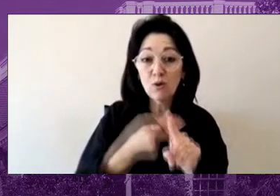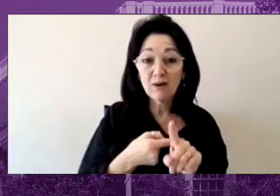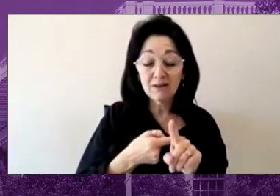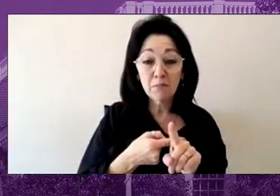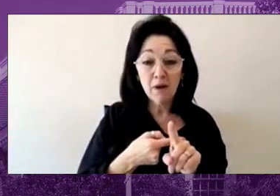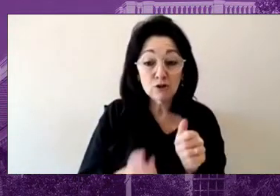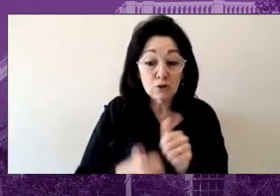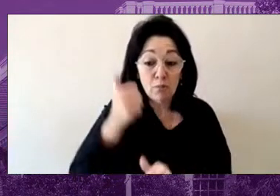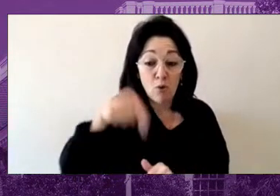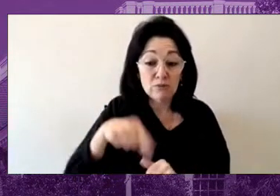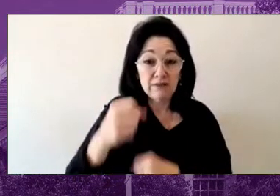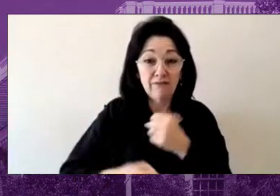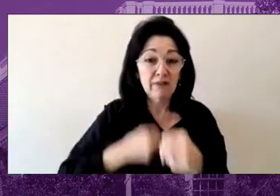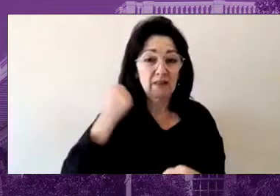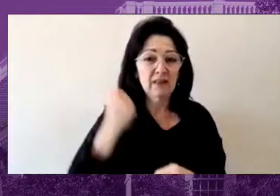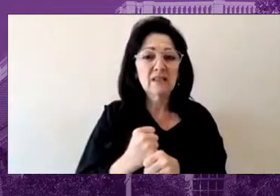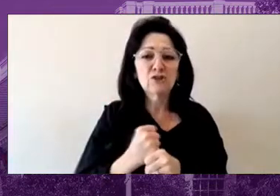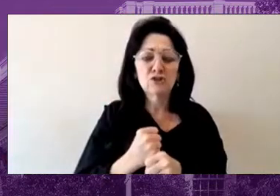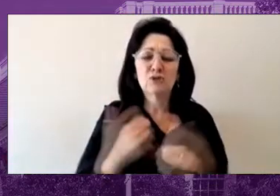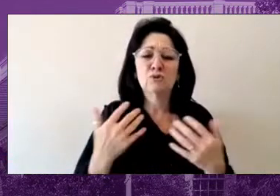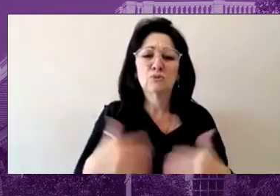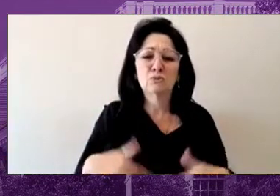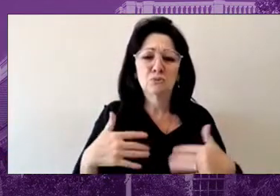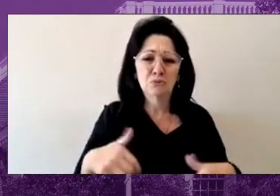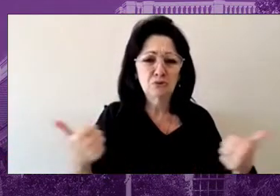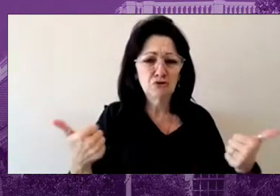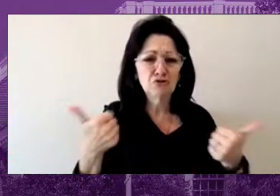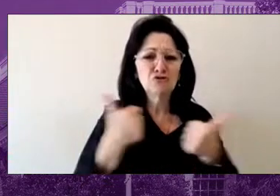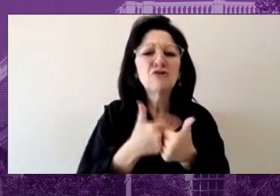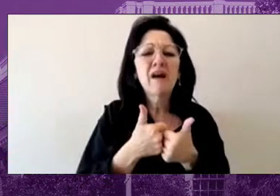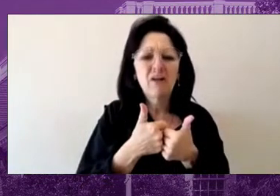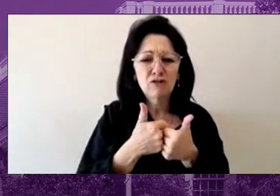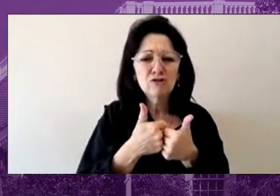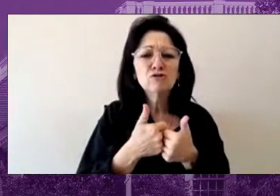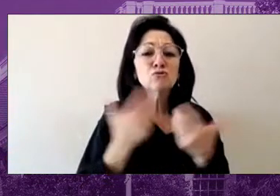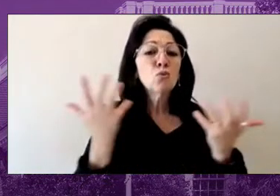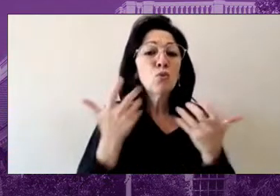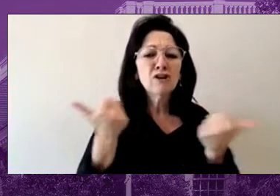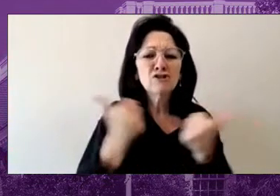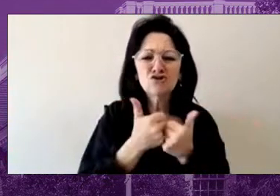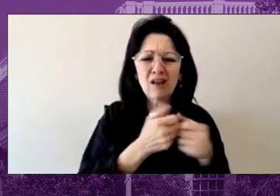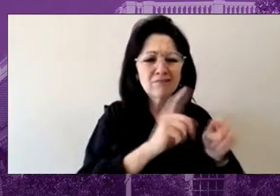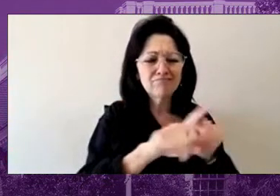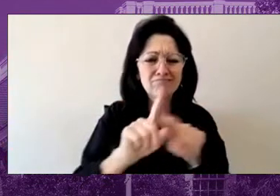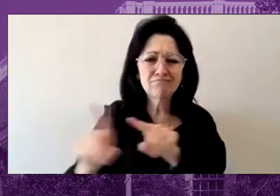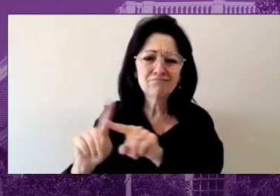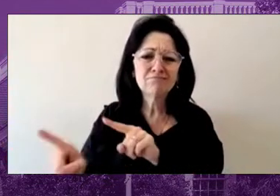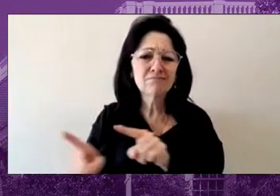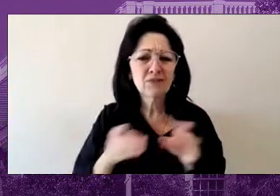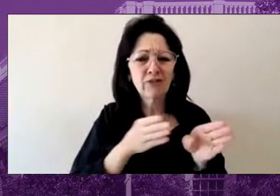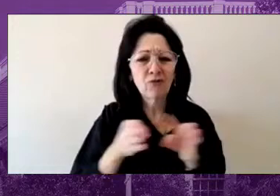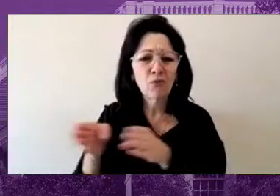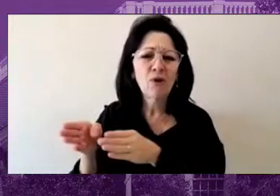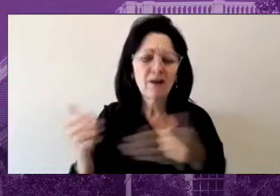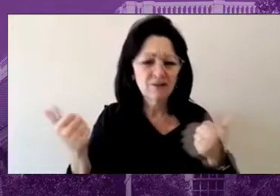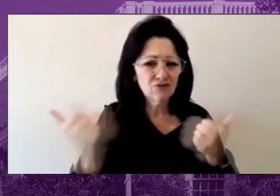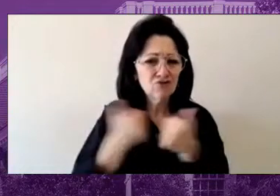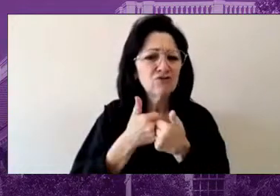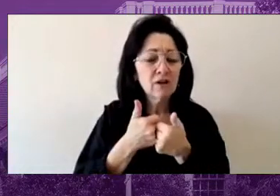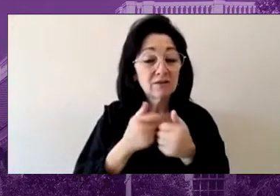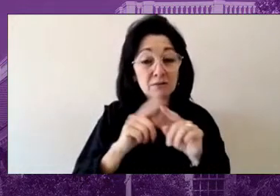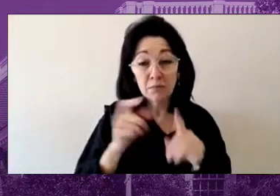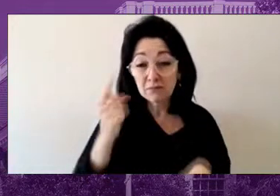have been challenging for us on many fronts. But throughout this time, the first responders, law